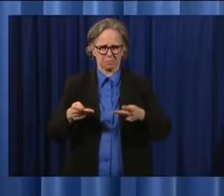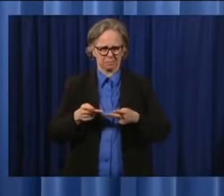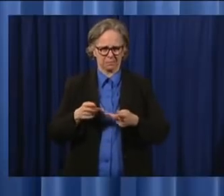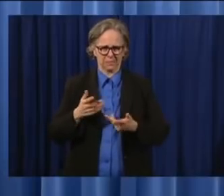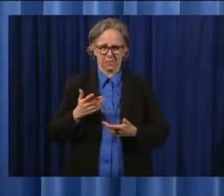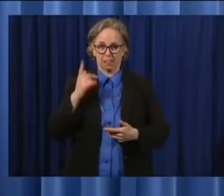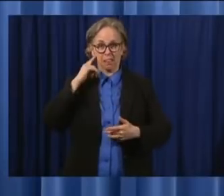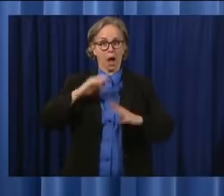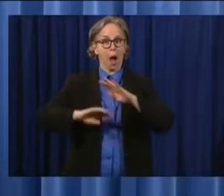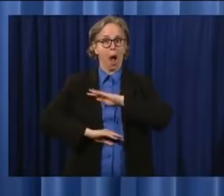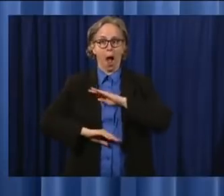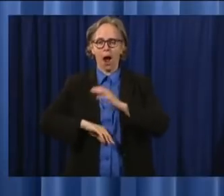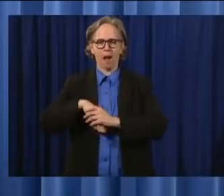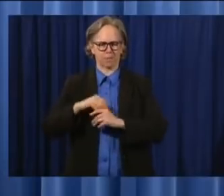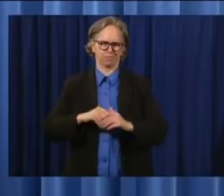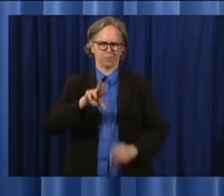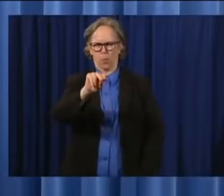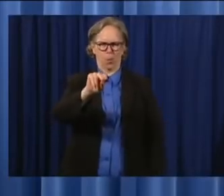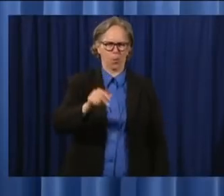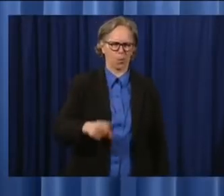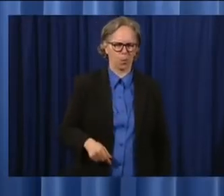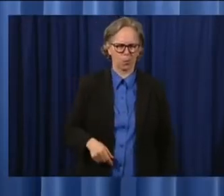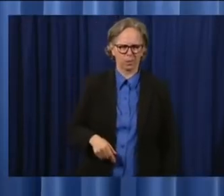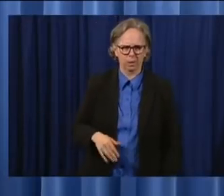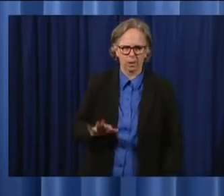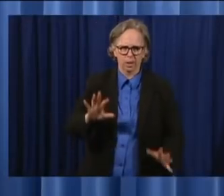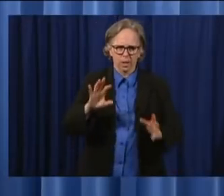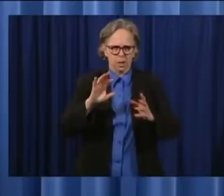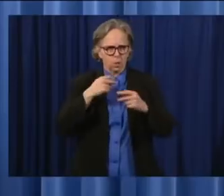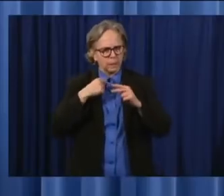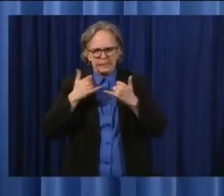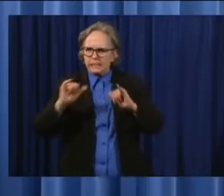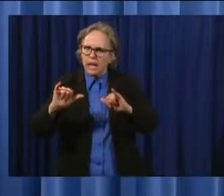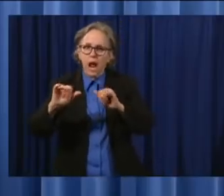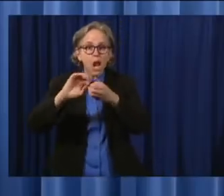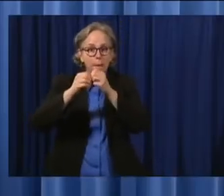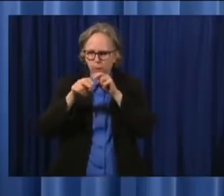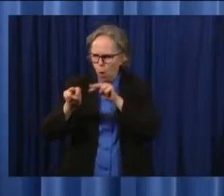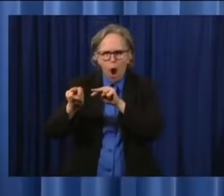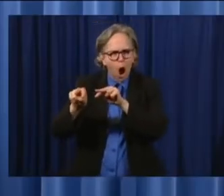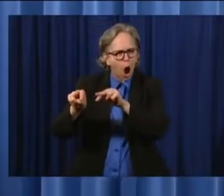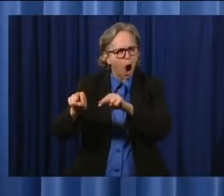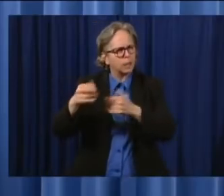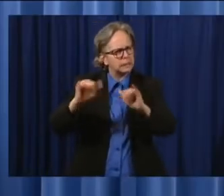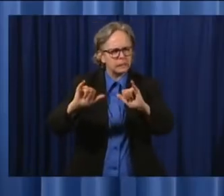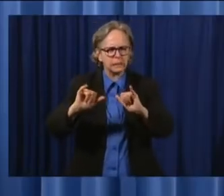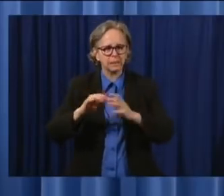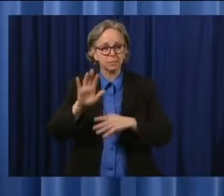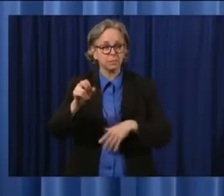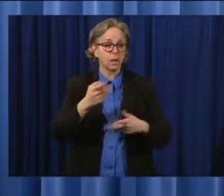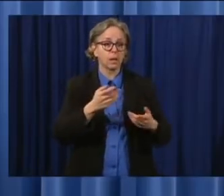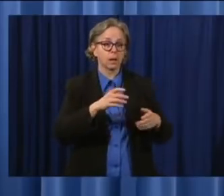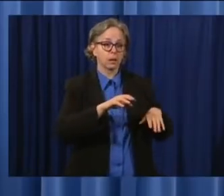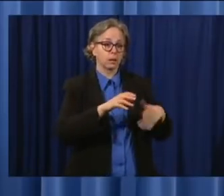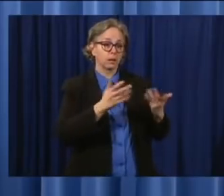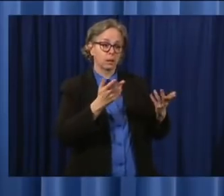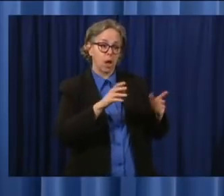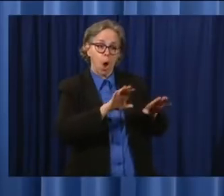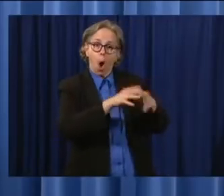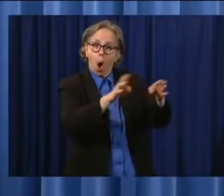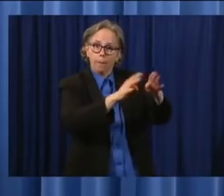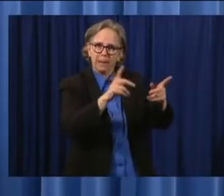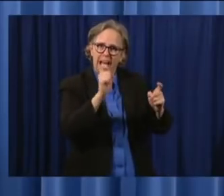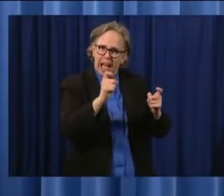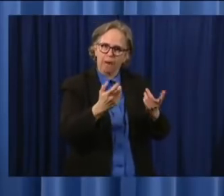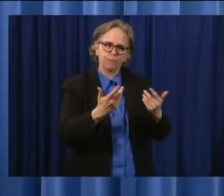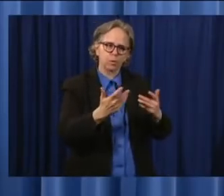these numbers. We tried to do the opening spread over a little period of time, a matter